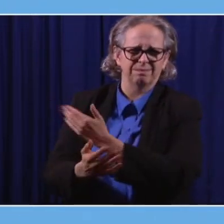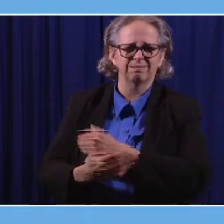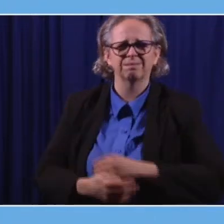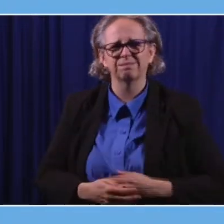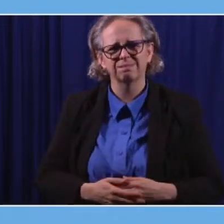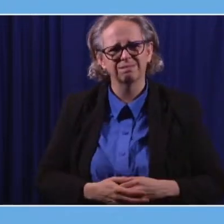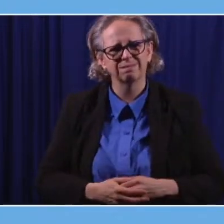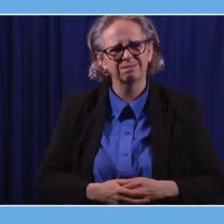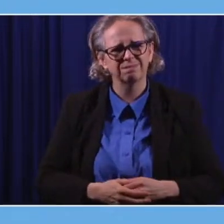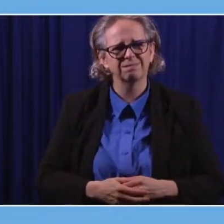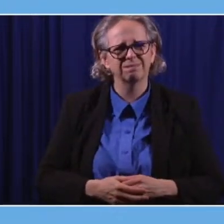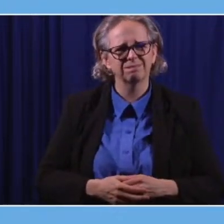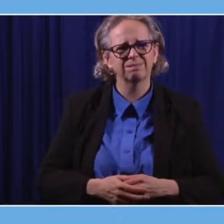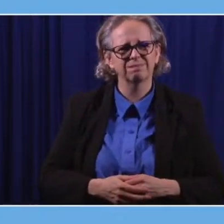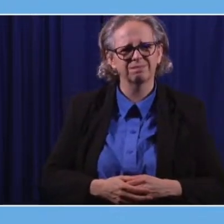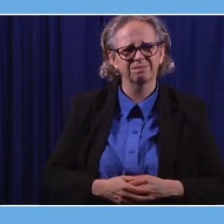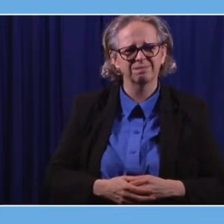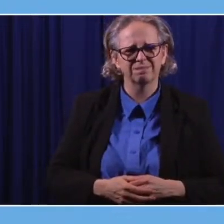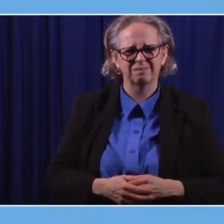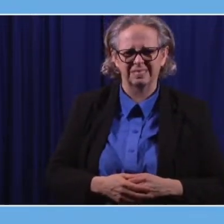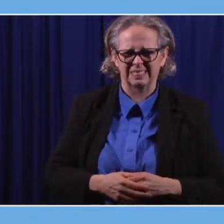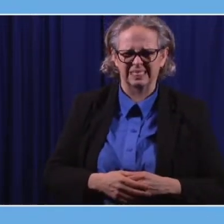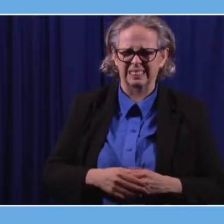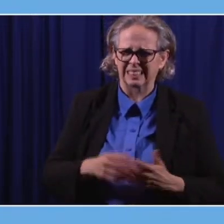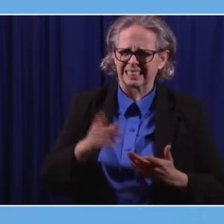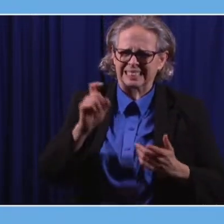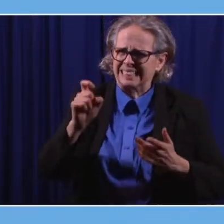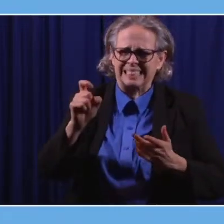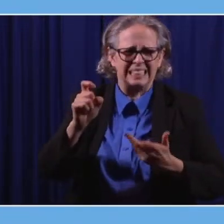really a hospital count.